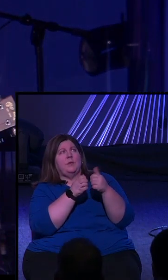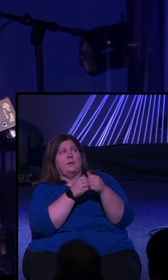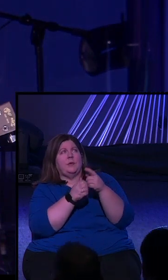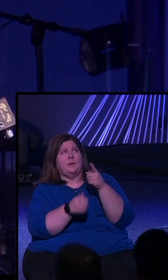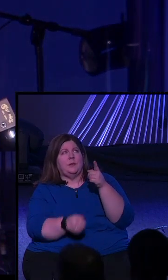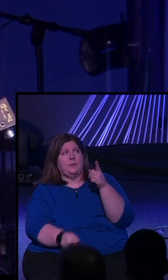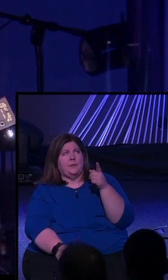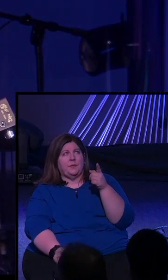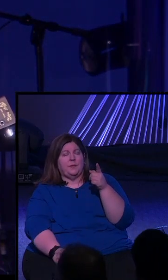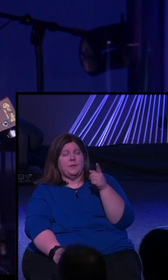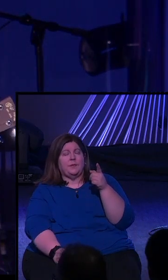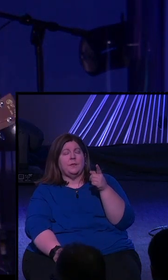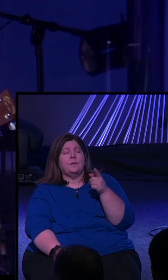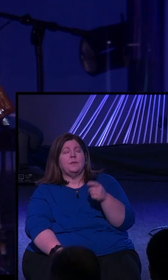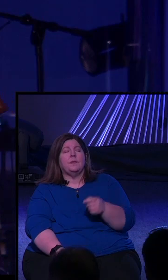to you.